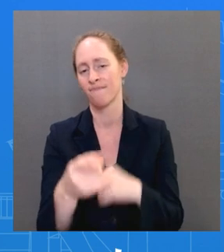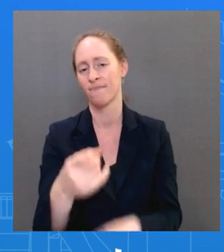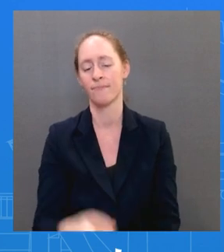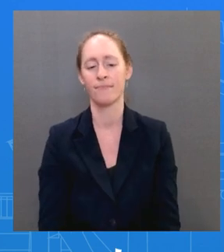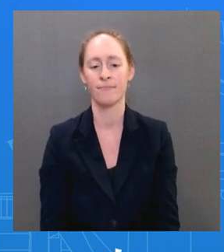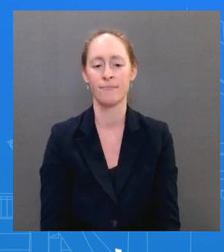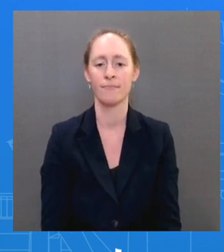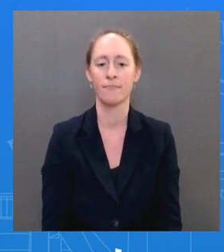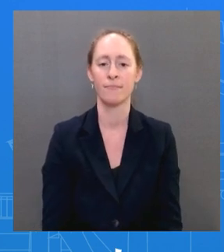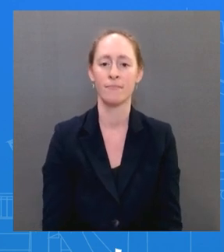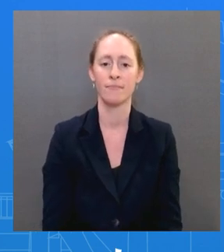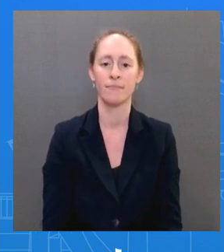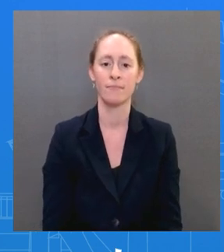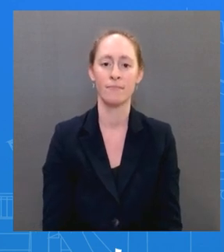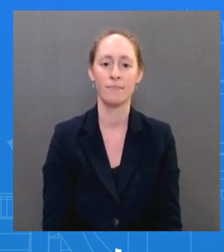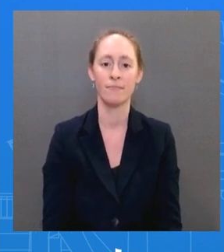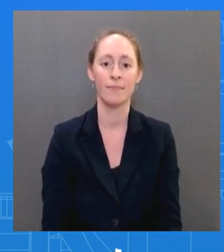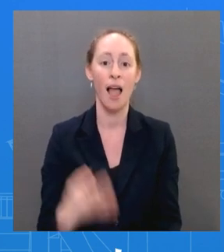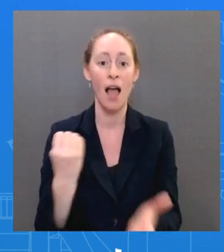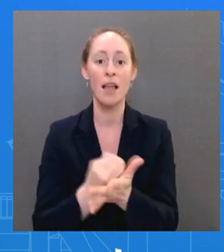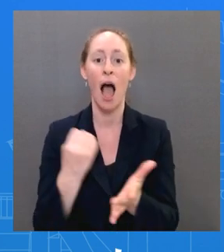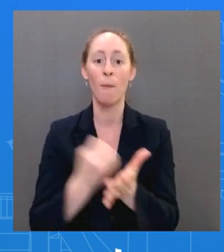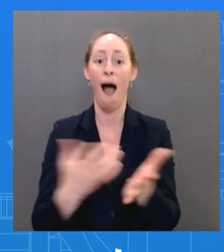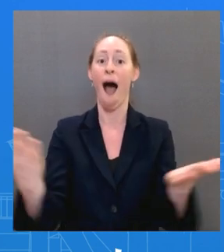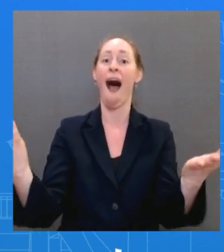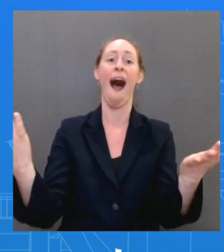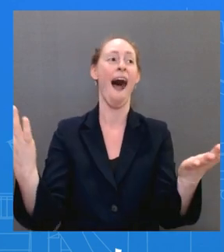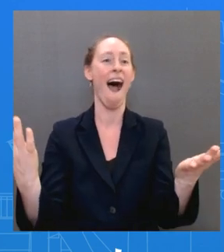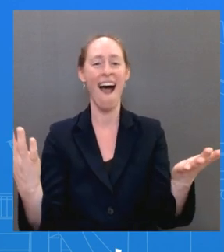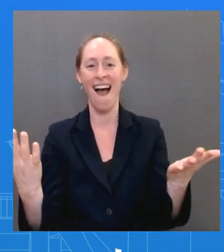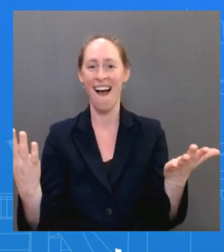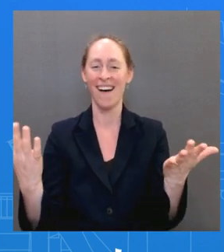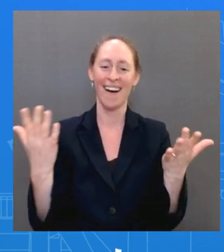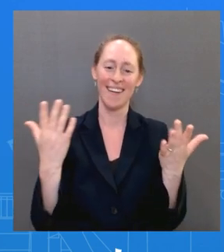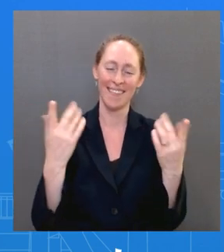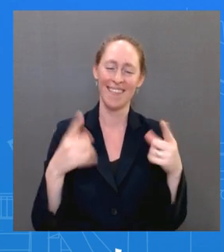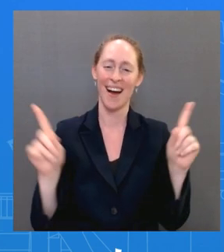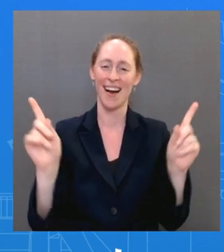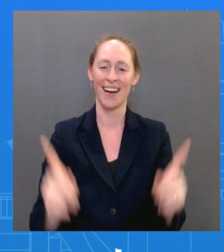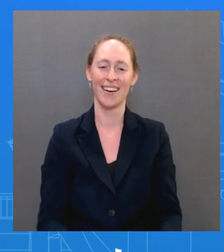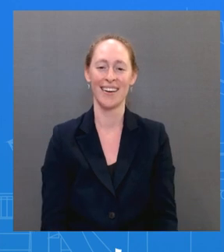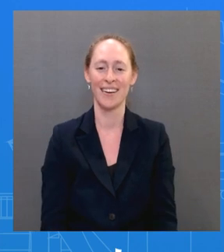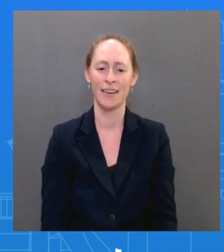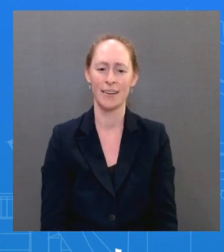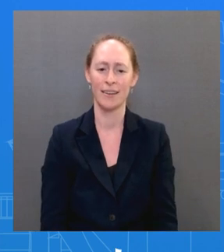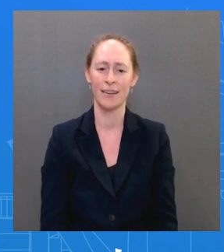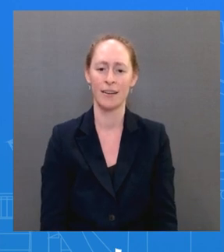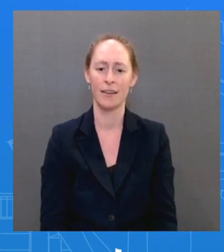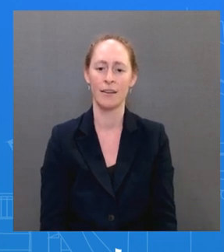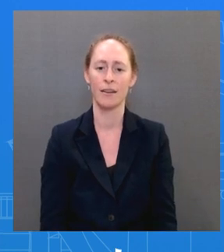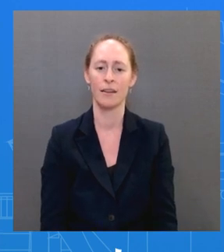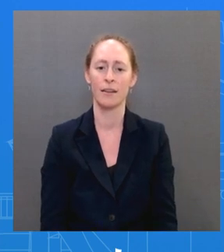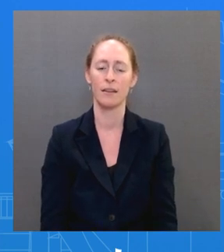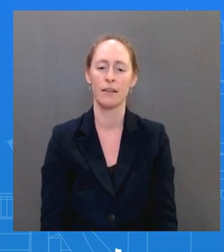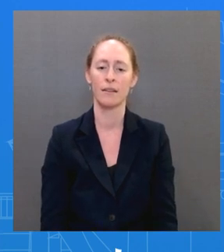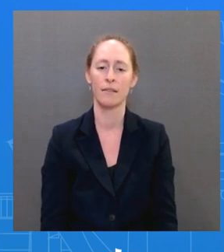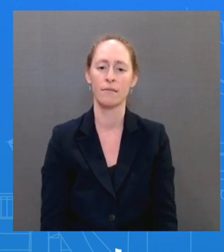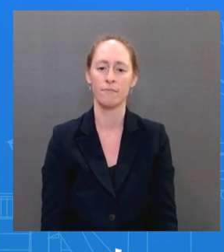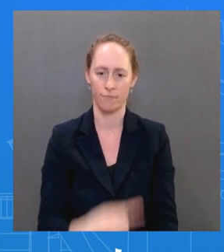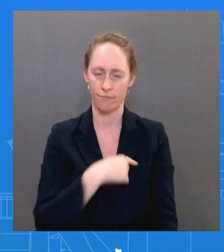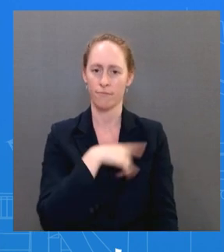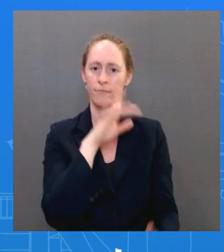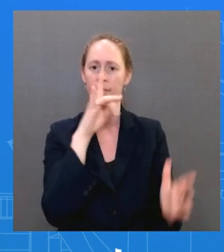Oh my goodness. Next week's a very big week for the economy. So I read the CEA blog. Is the White House trying to change the common definition of a